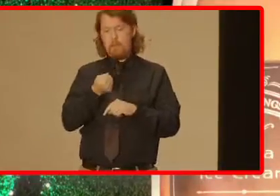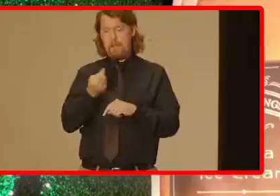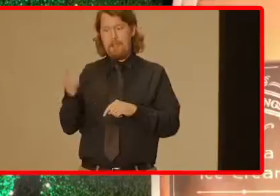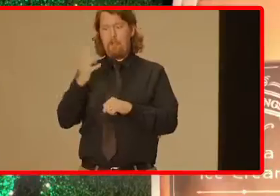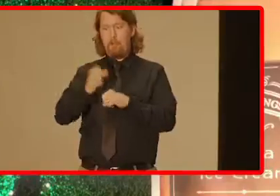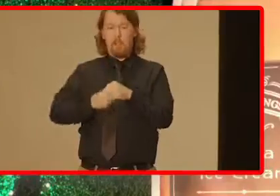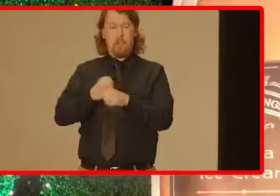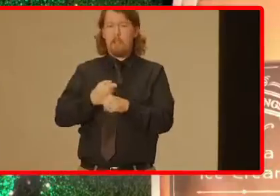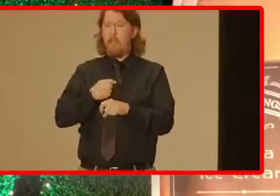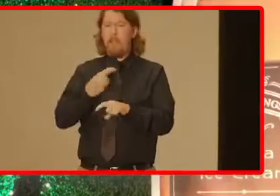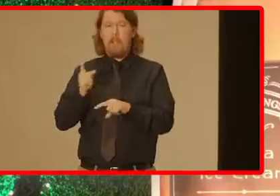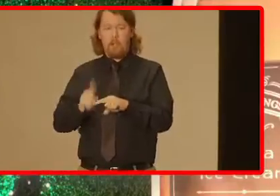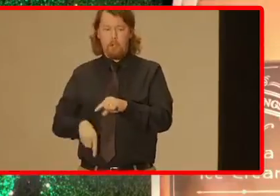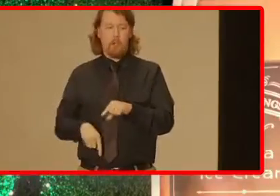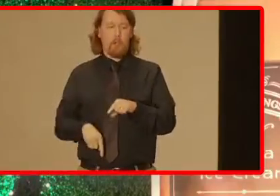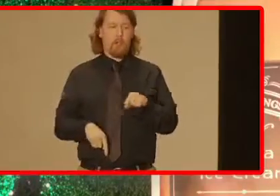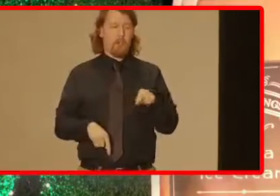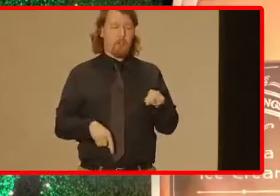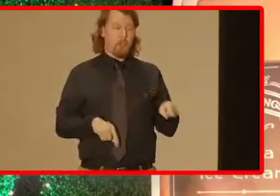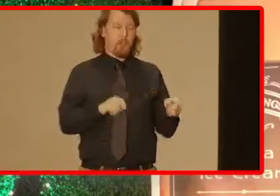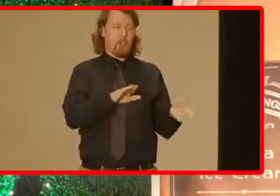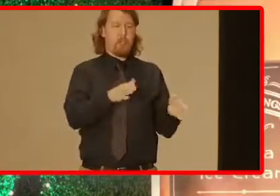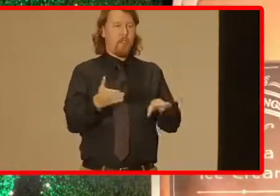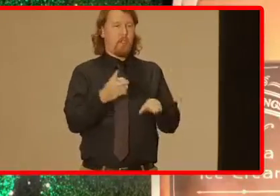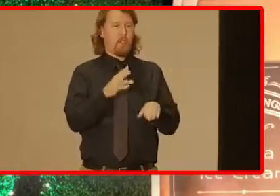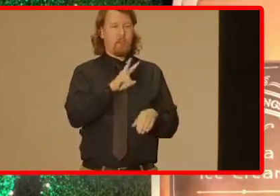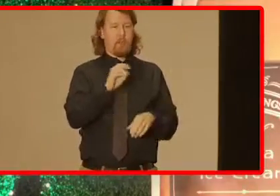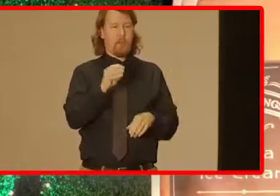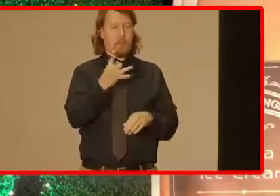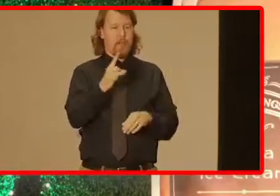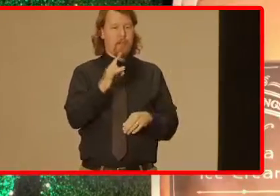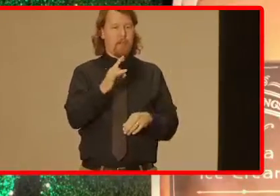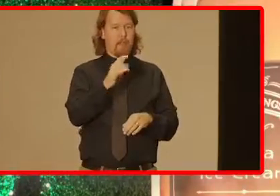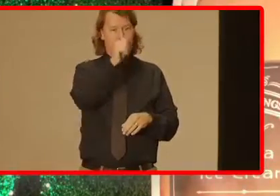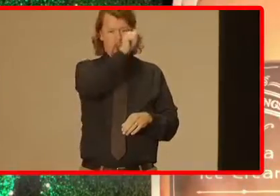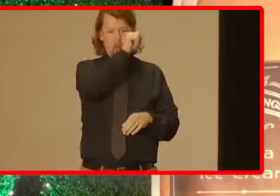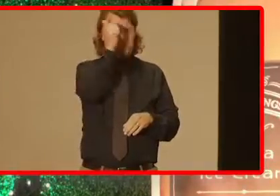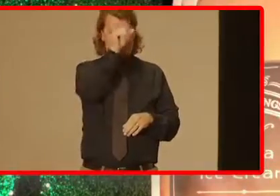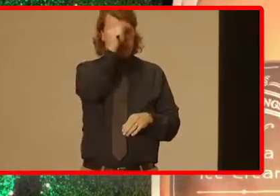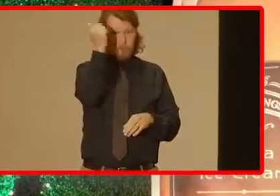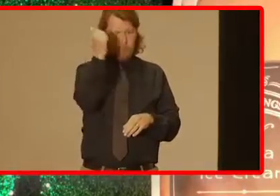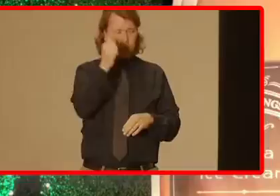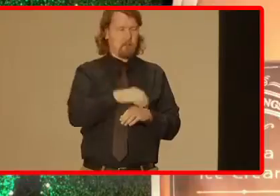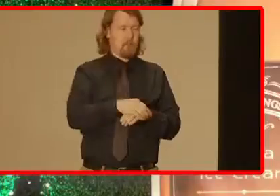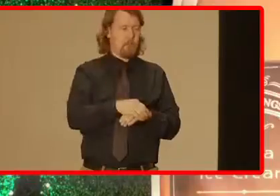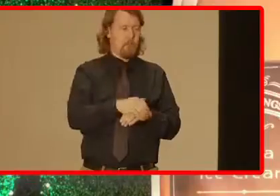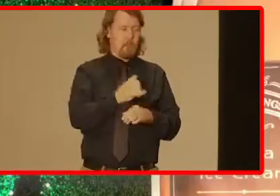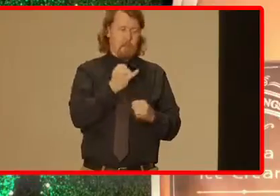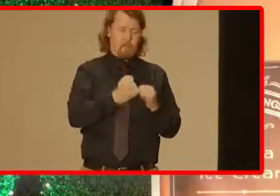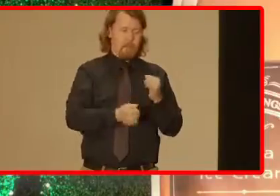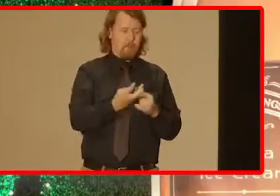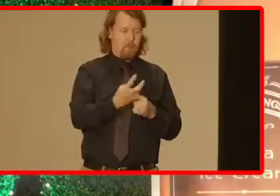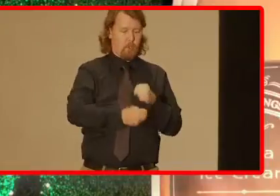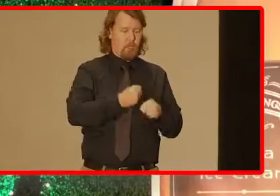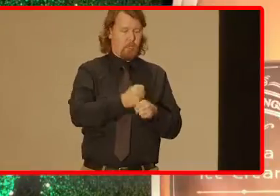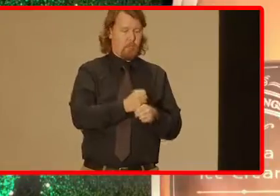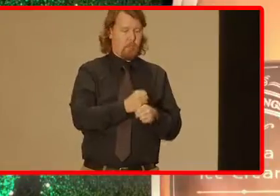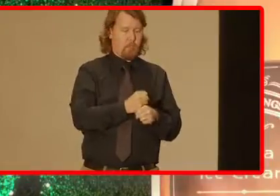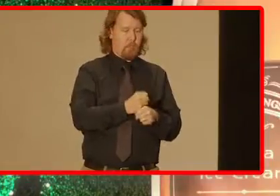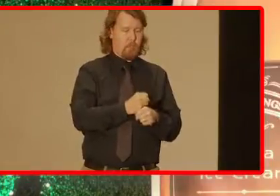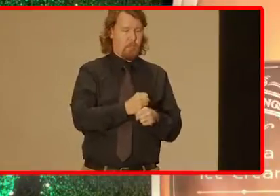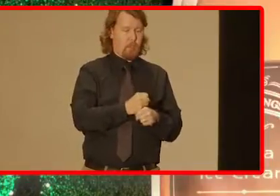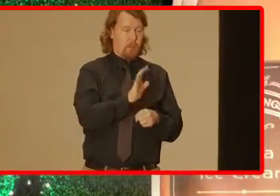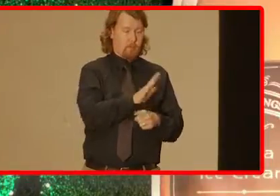years. She died from Alzheimer's in 2018. For the last few years of her life, I had to take care of all of her